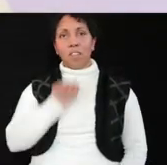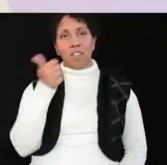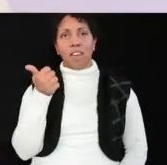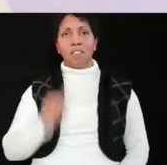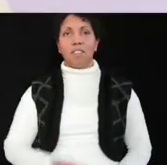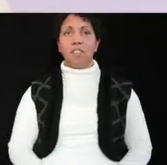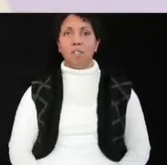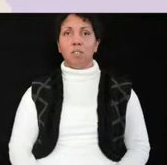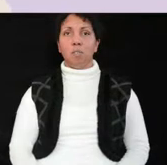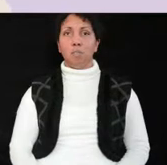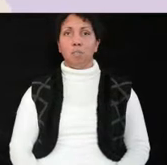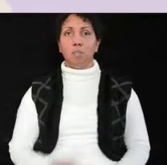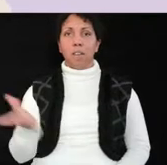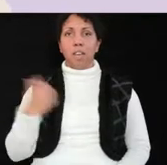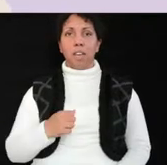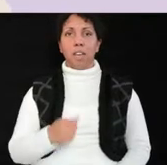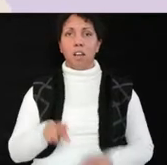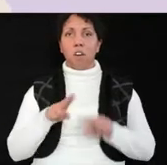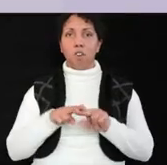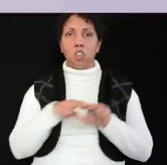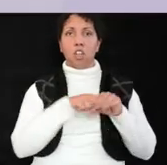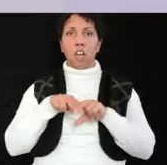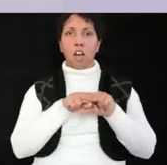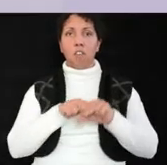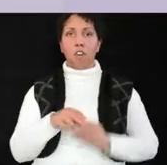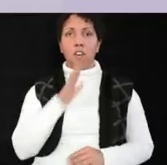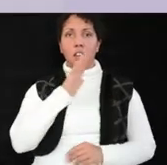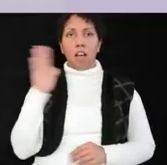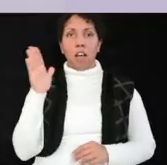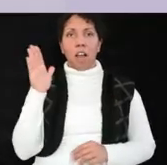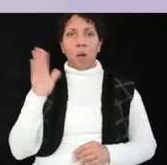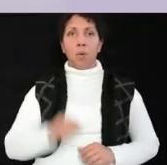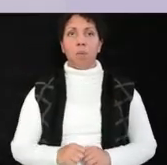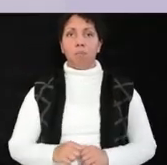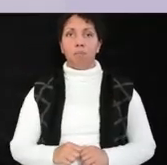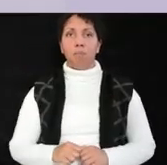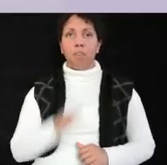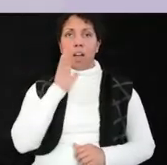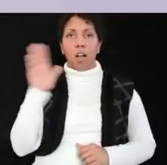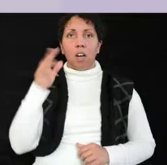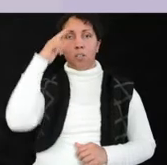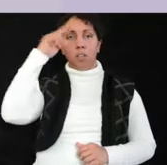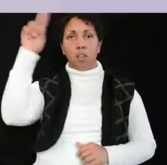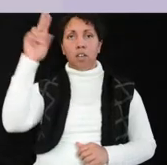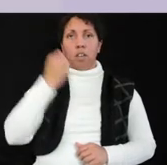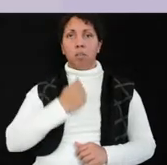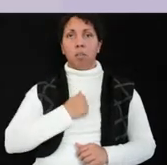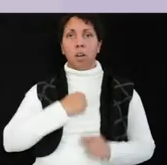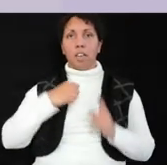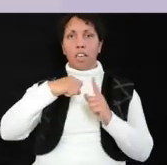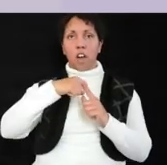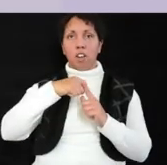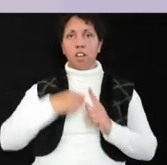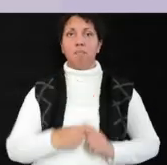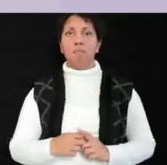OK, moving on. Here is a foster carer. Hello, please tell us what you do. Hello, my name